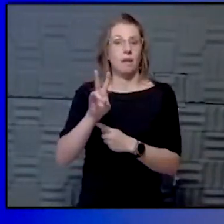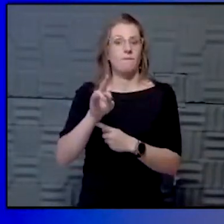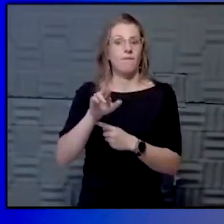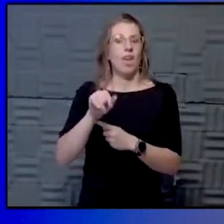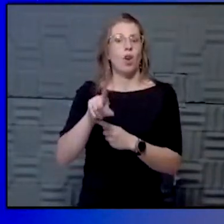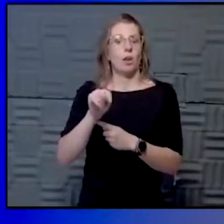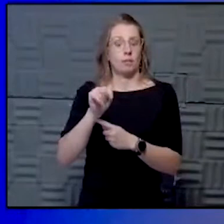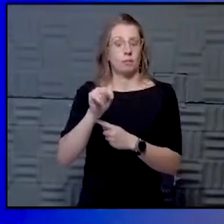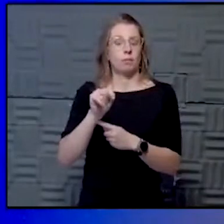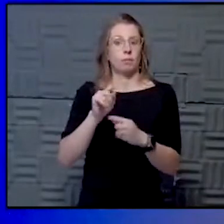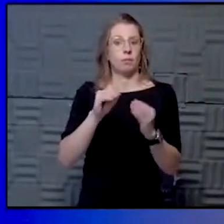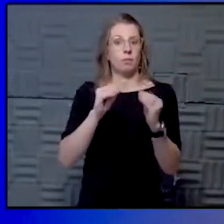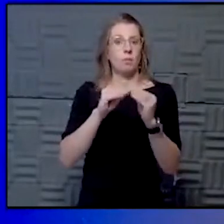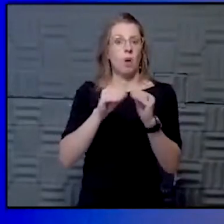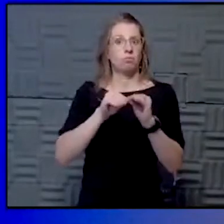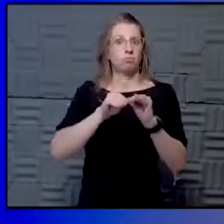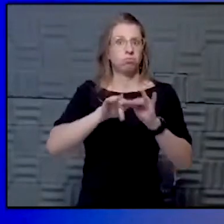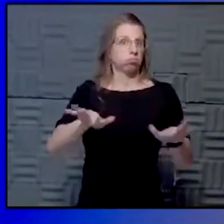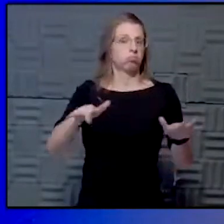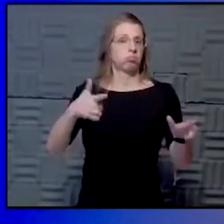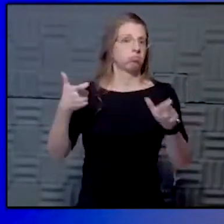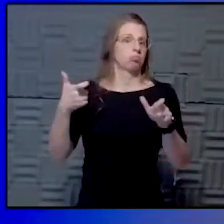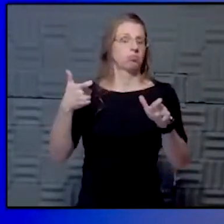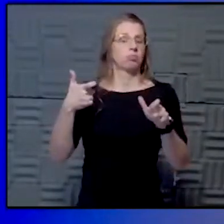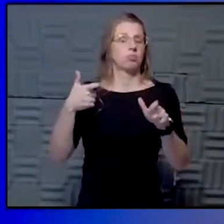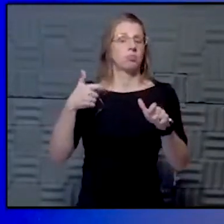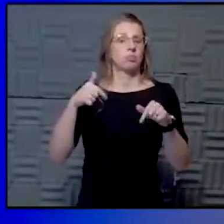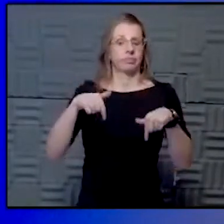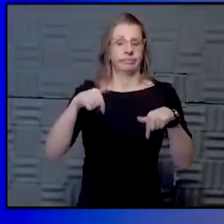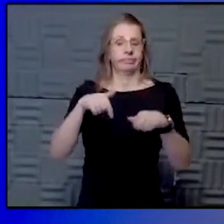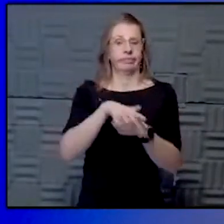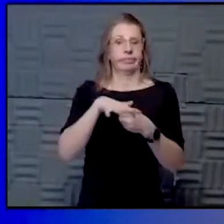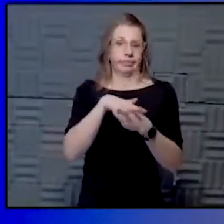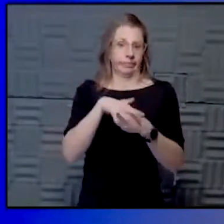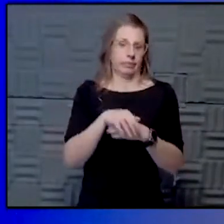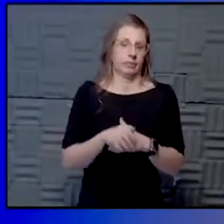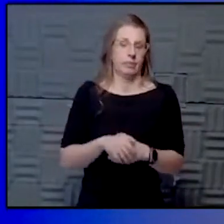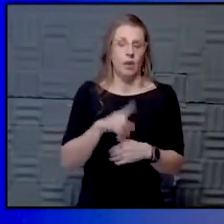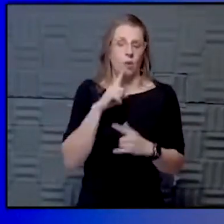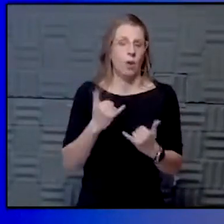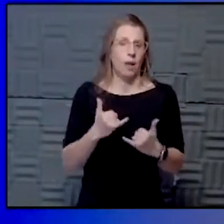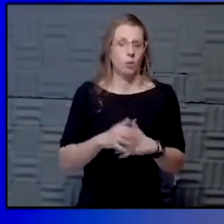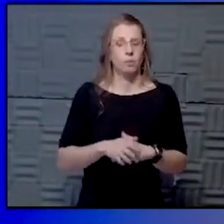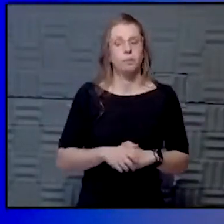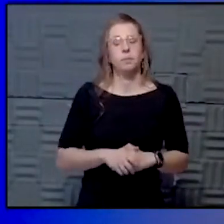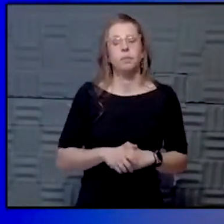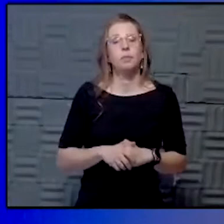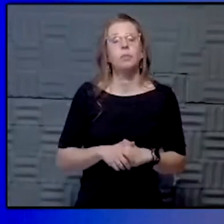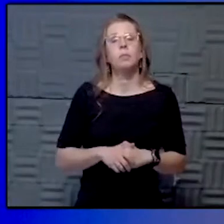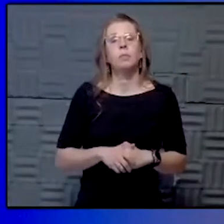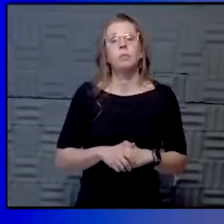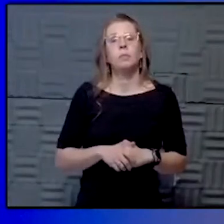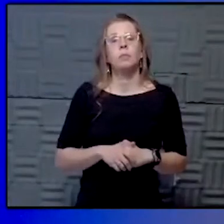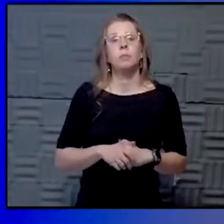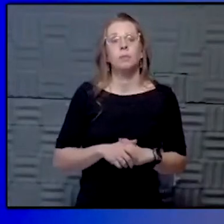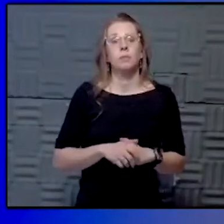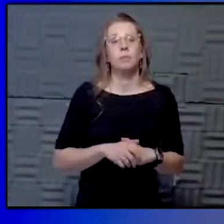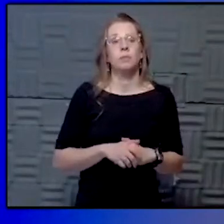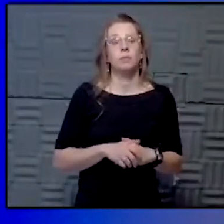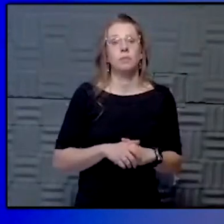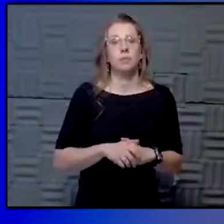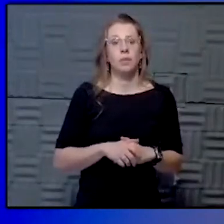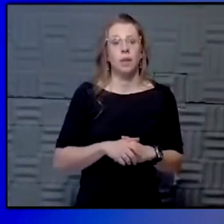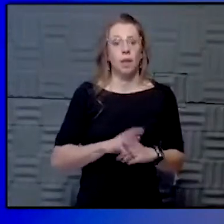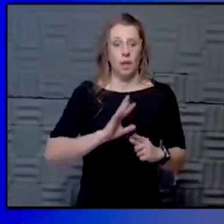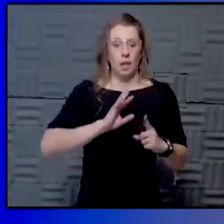or prevalent variant right now in our area and in our region. There is less attack of the